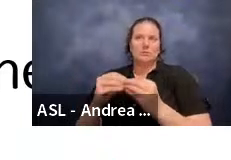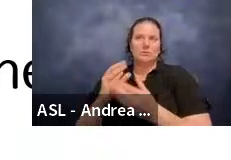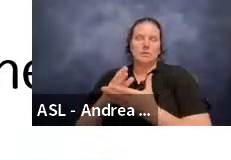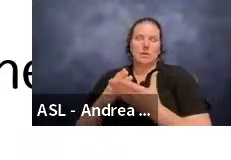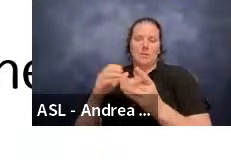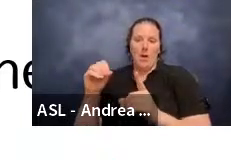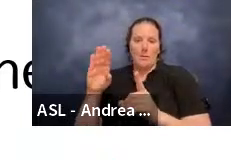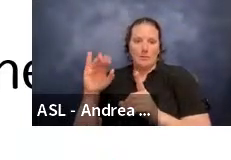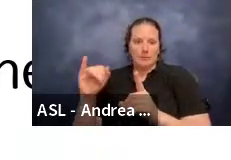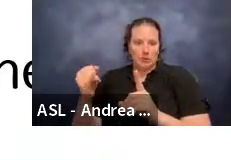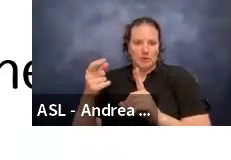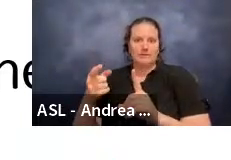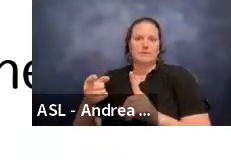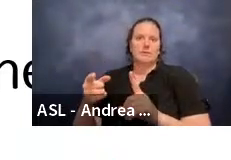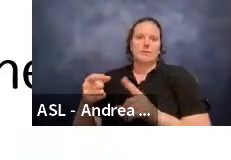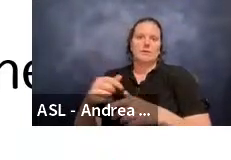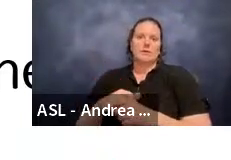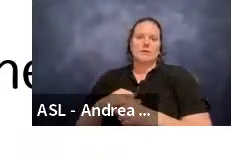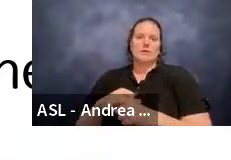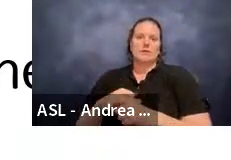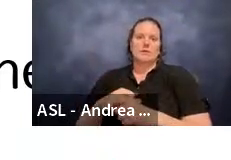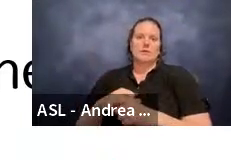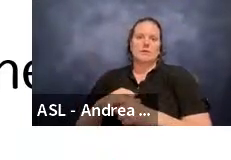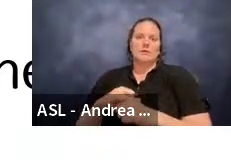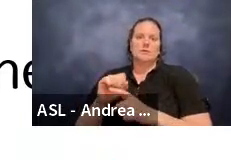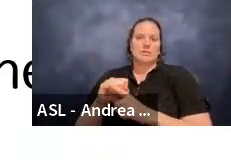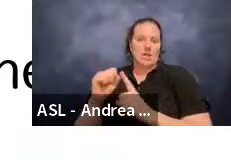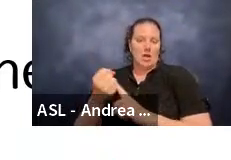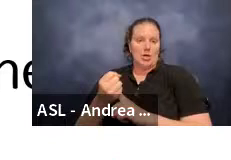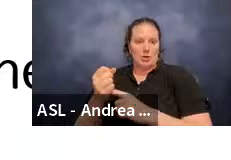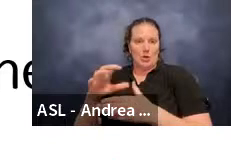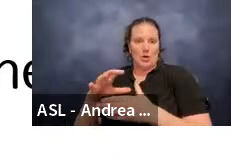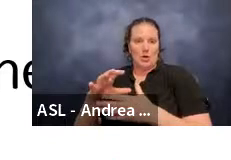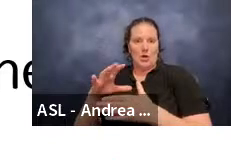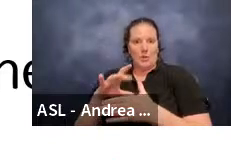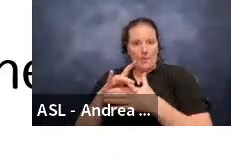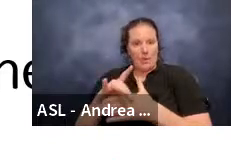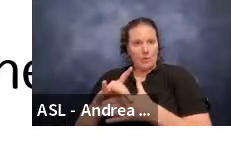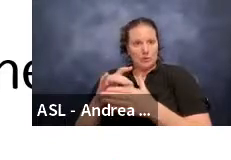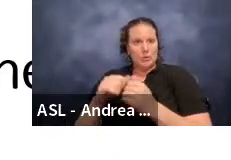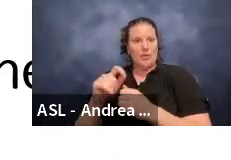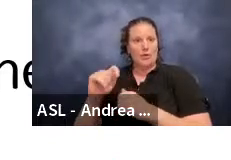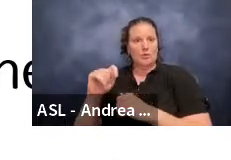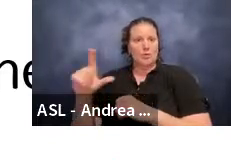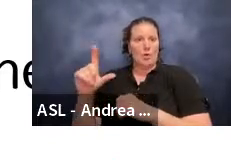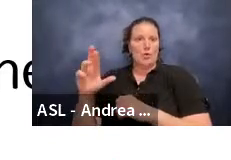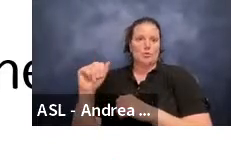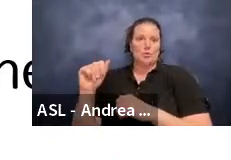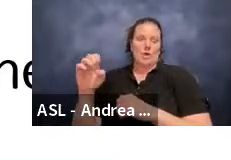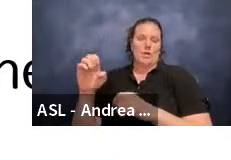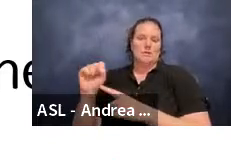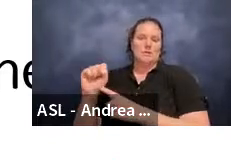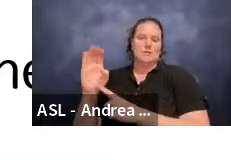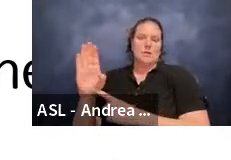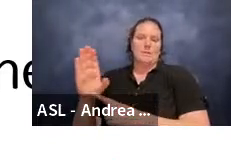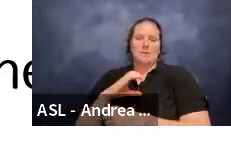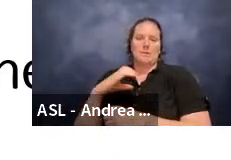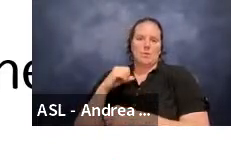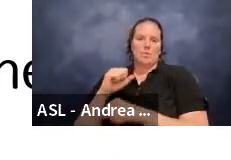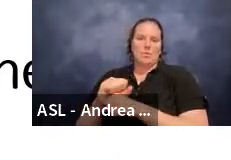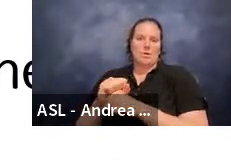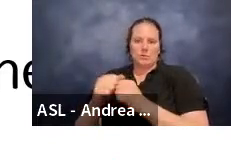objectives and key scenario components of the toll rate scenarios that the subcommittee is working to